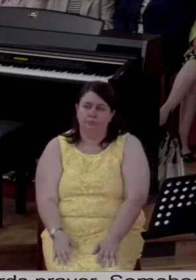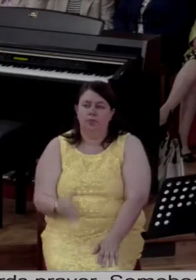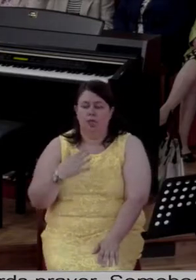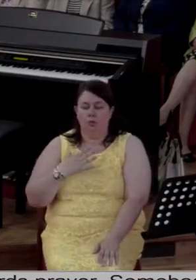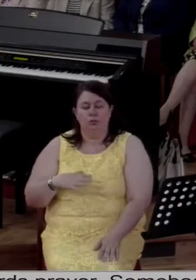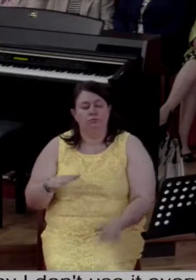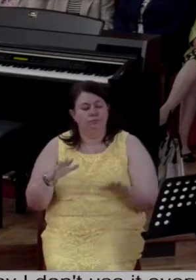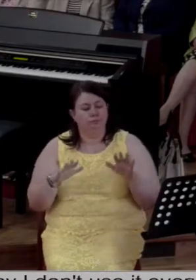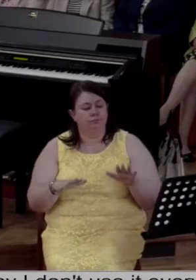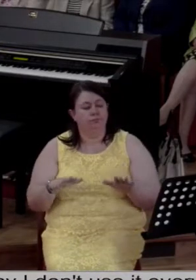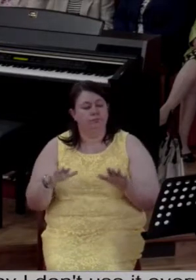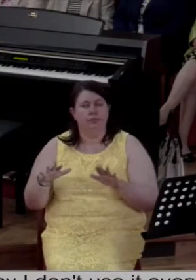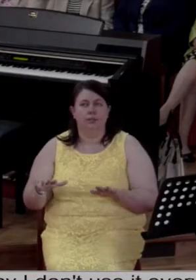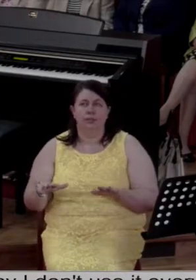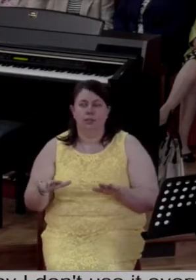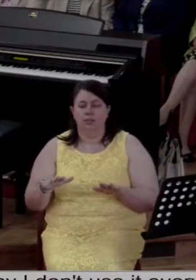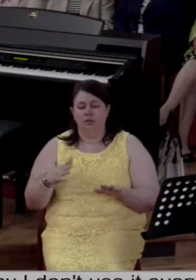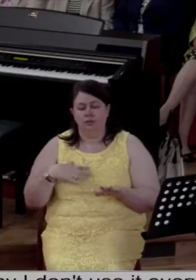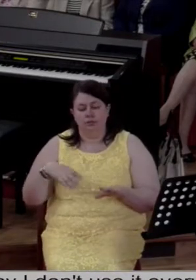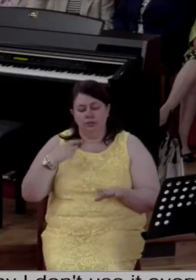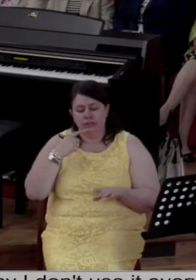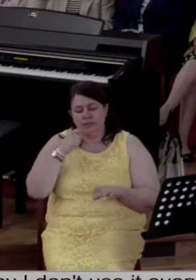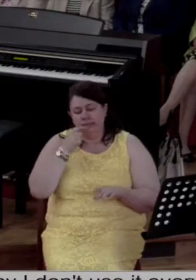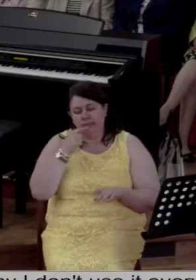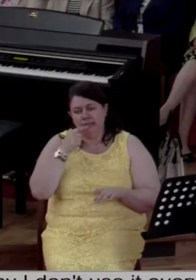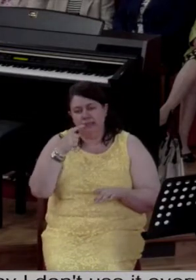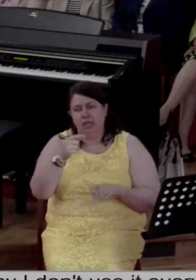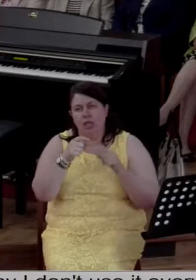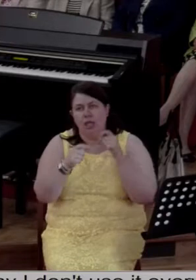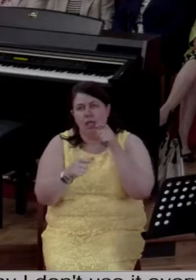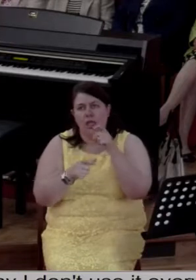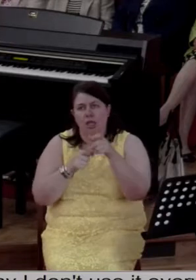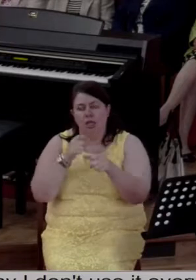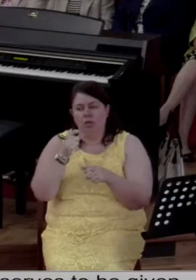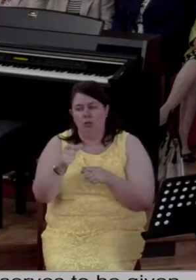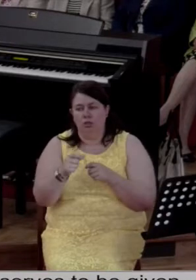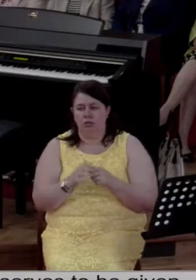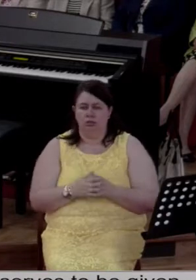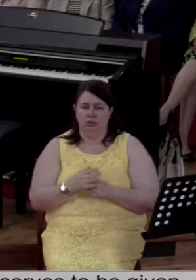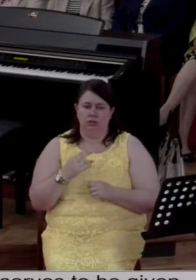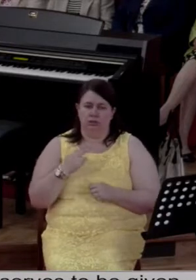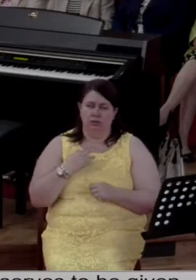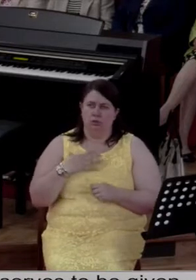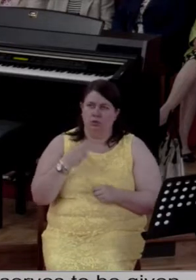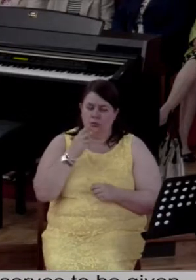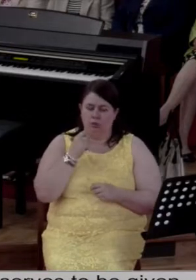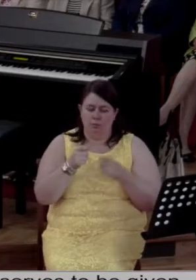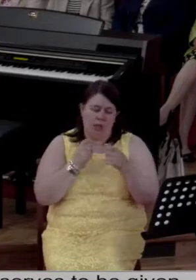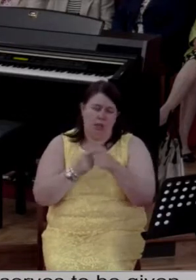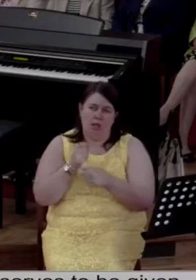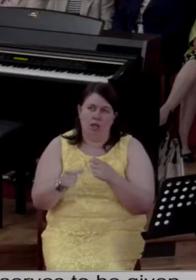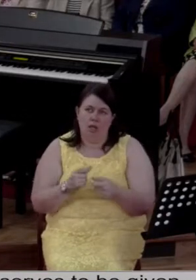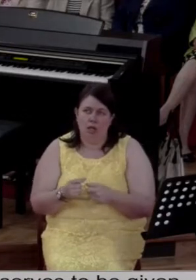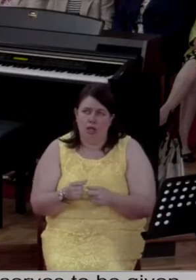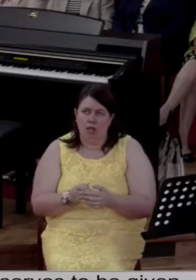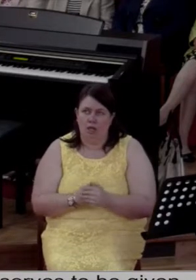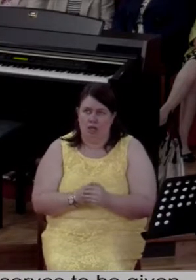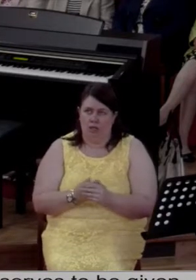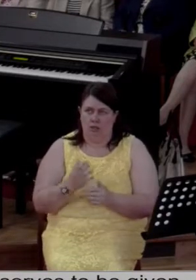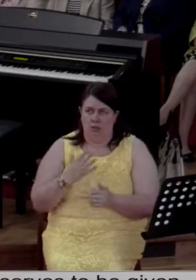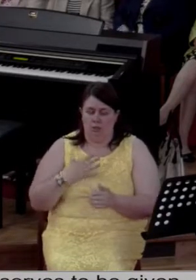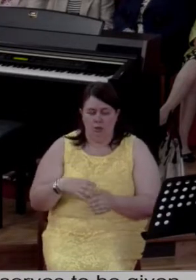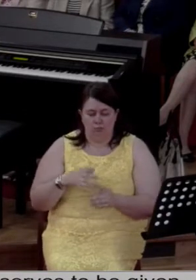time to say the words rather than just rattling them off, and recognizing